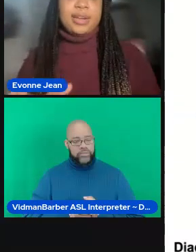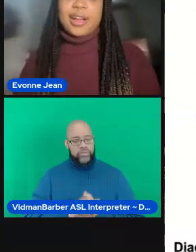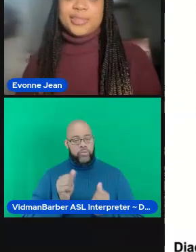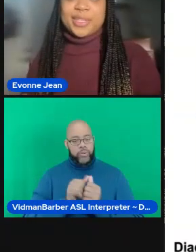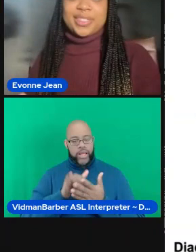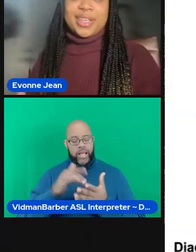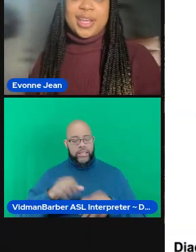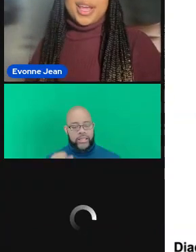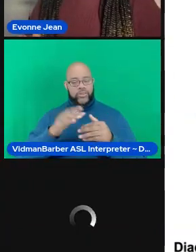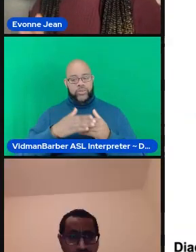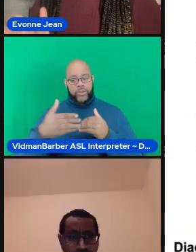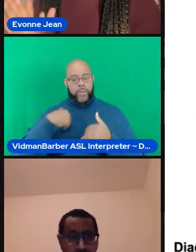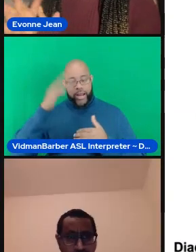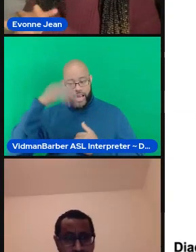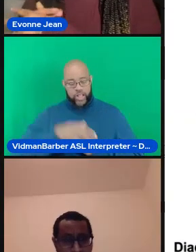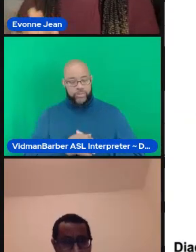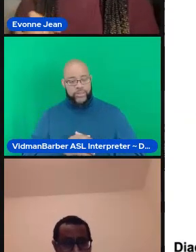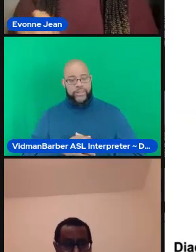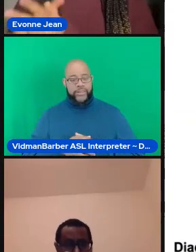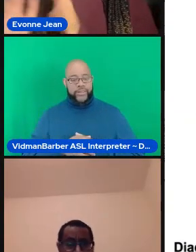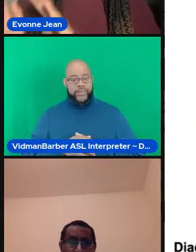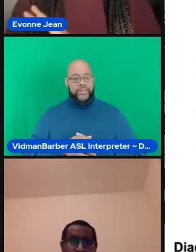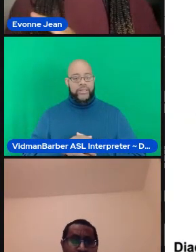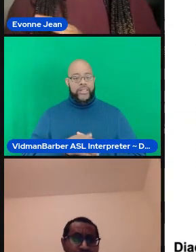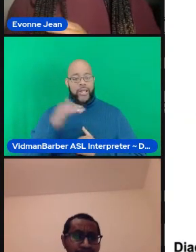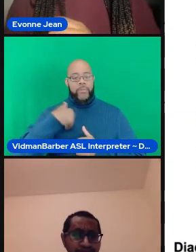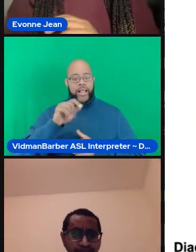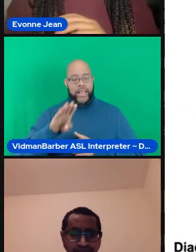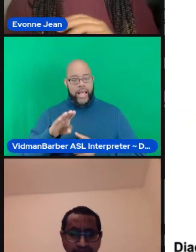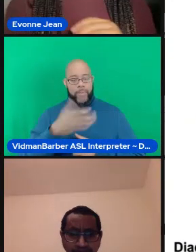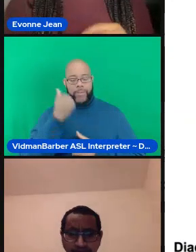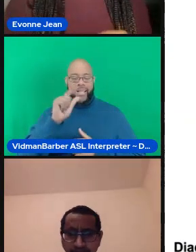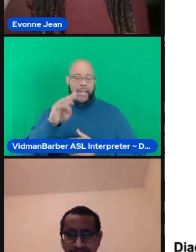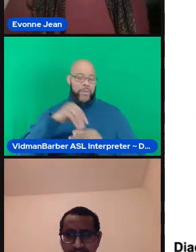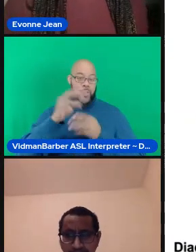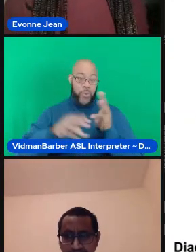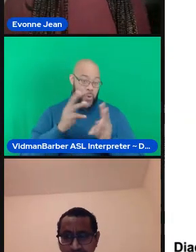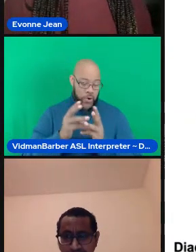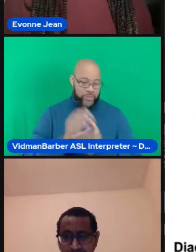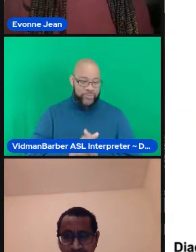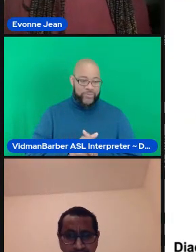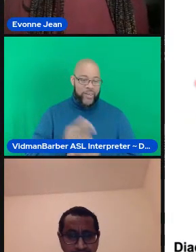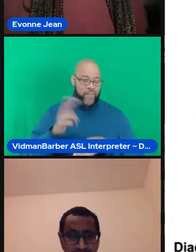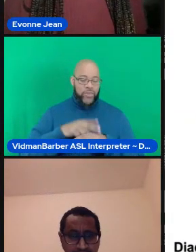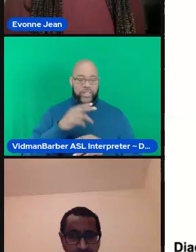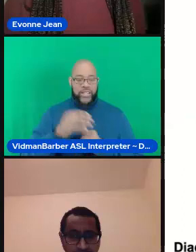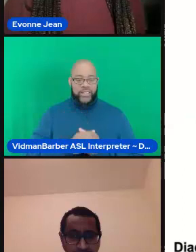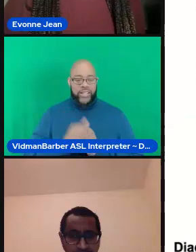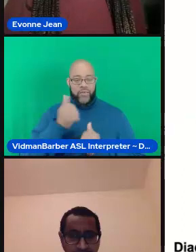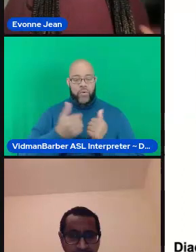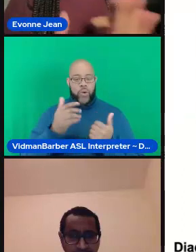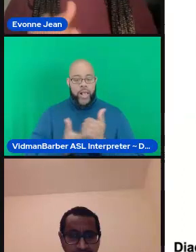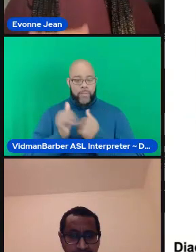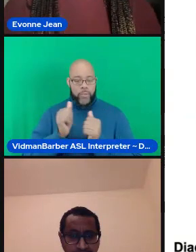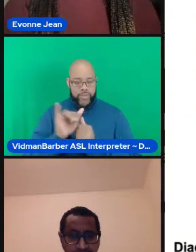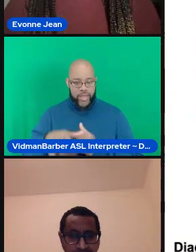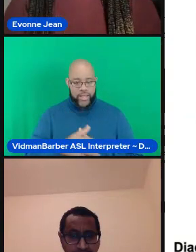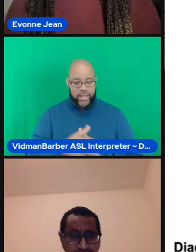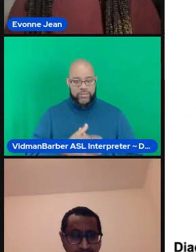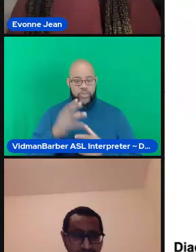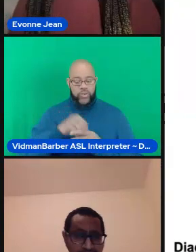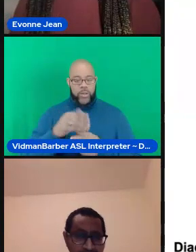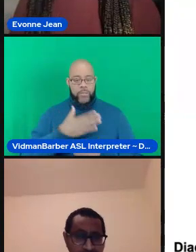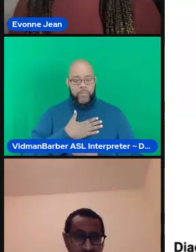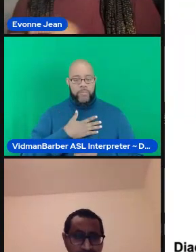it to my acknowledgements. I want to acknowledge my lab, the best lab in the world, of course, and everyone who helped me with this, including my